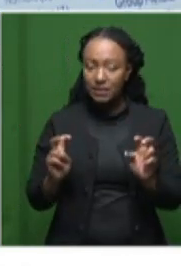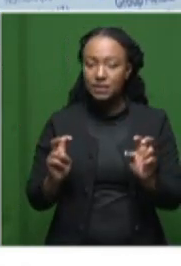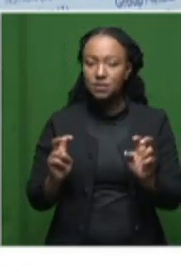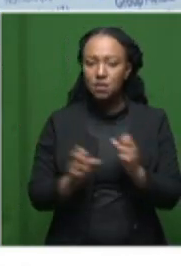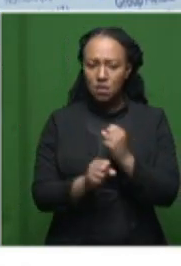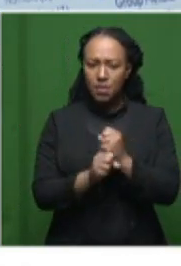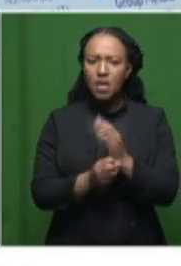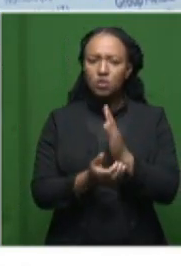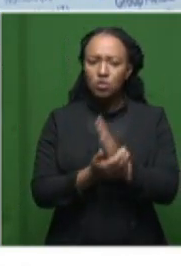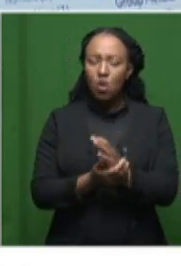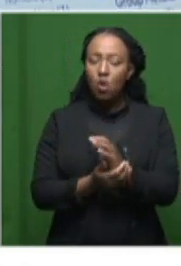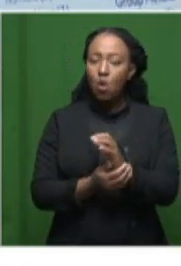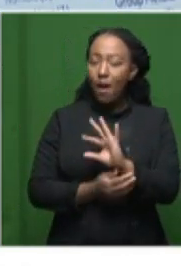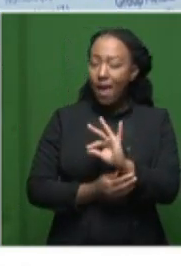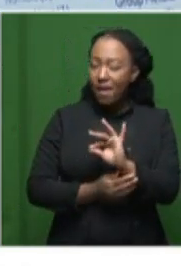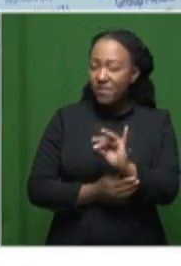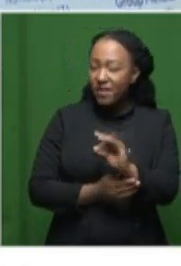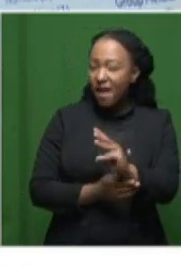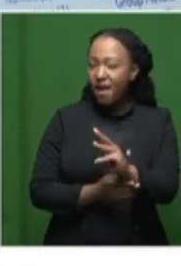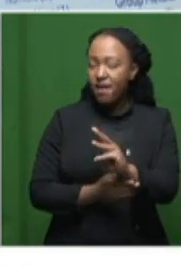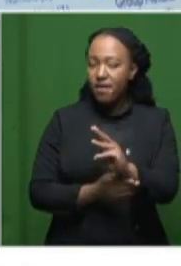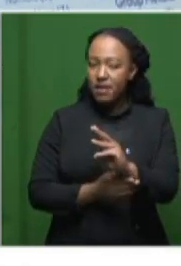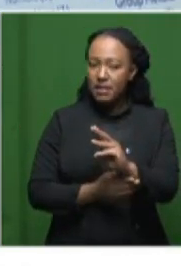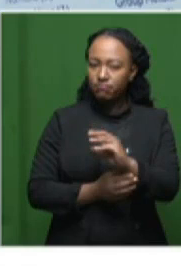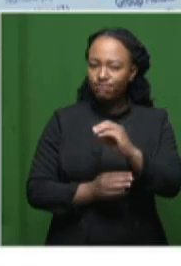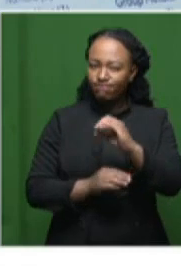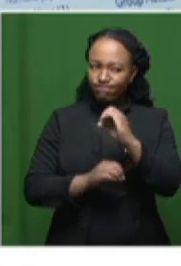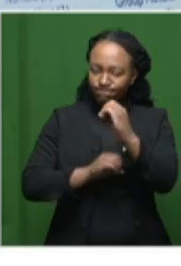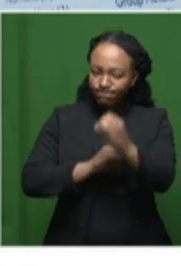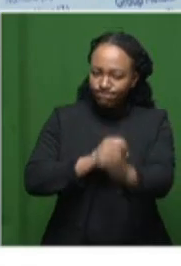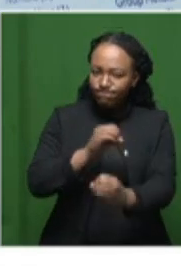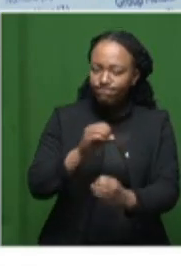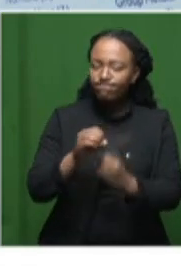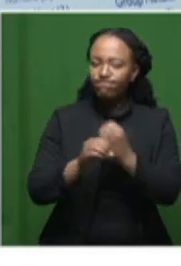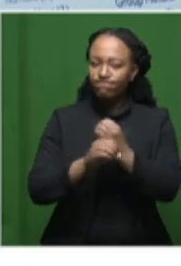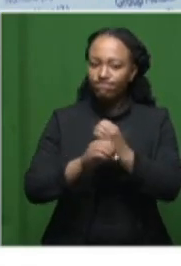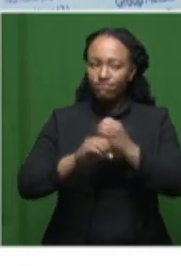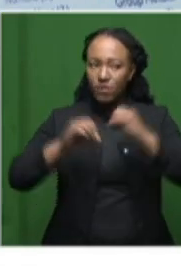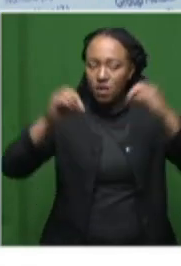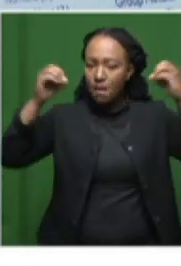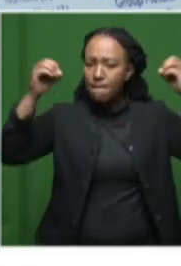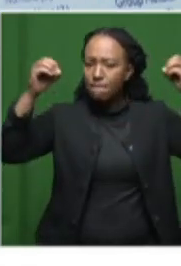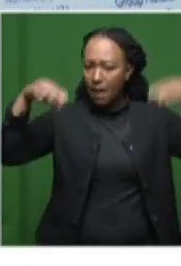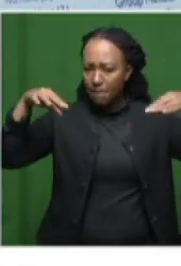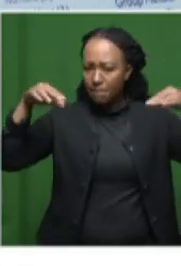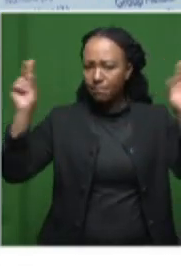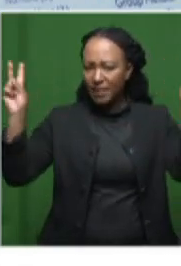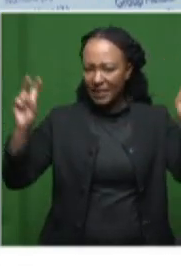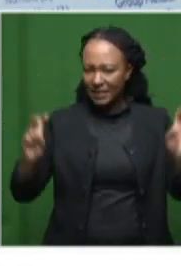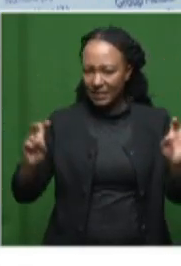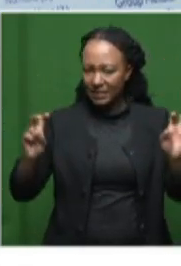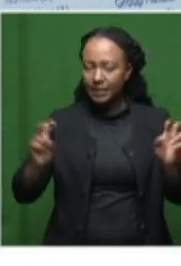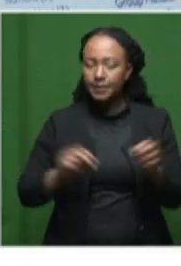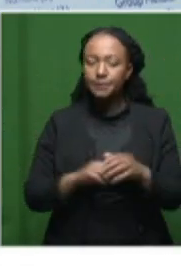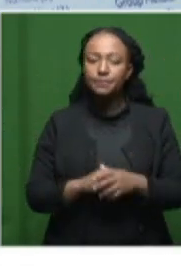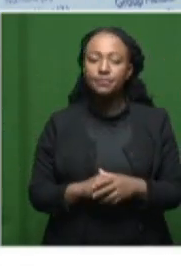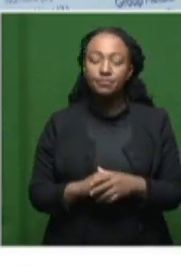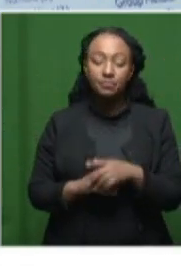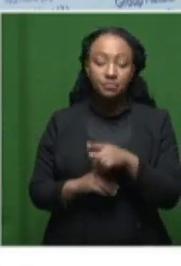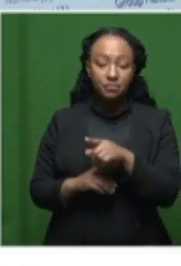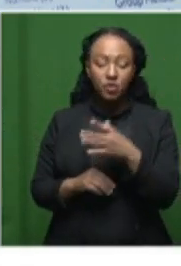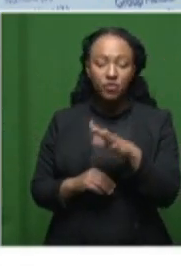hours a day, 7 days a week, non-stop. And in terms of the government plan, as you've